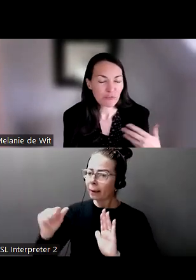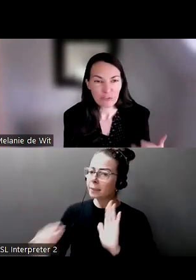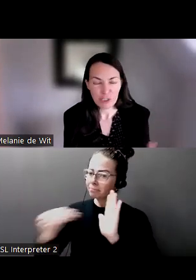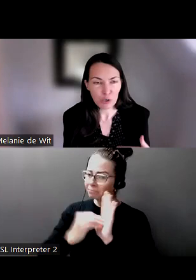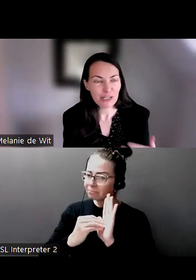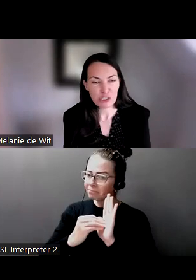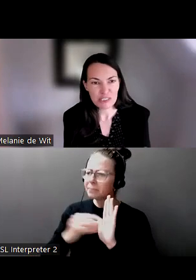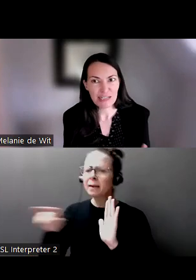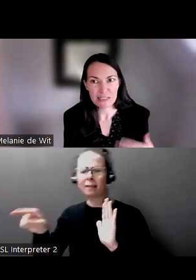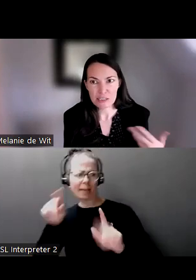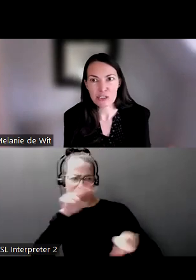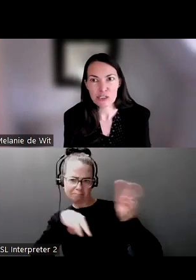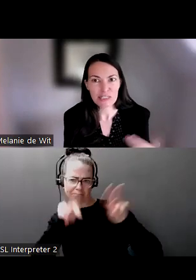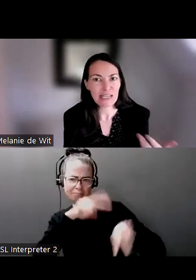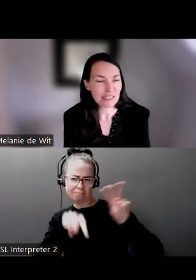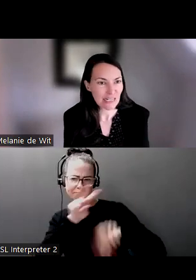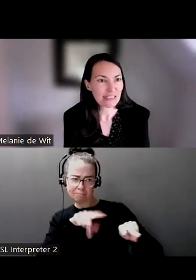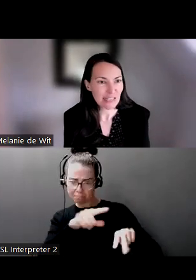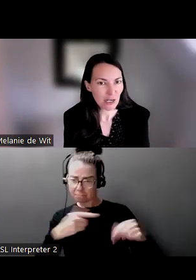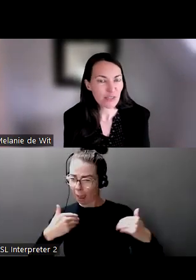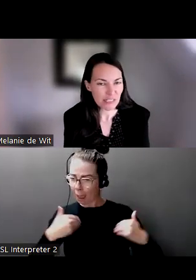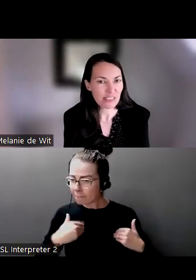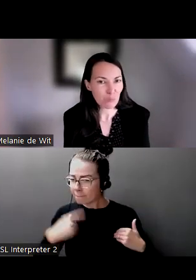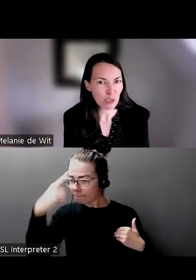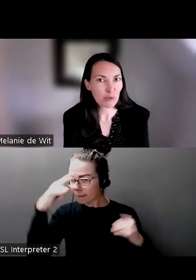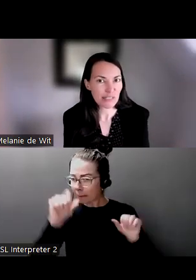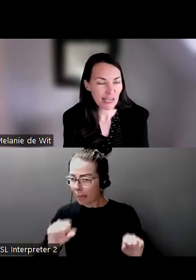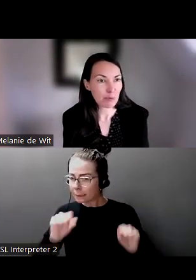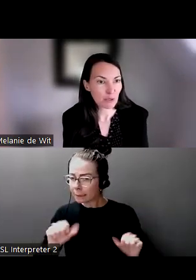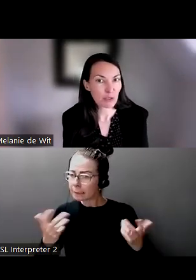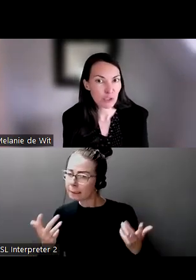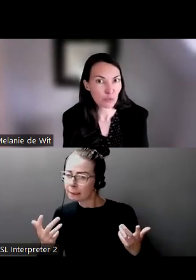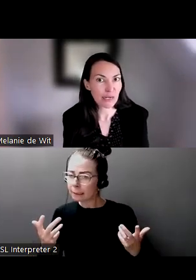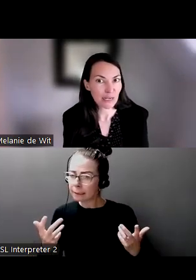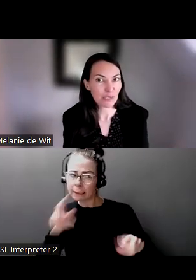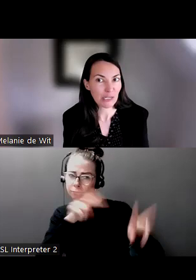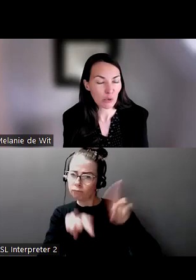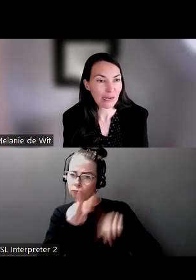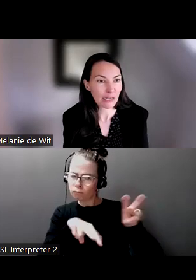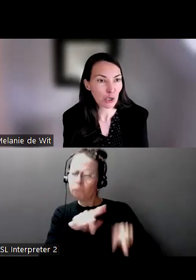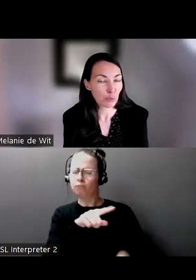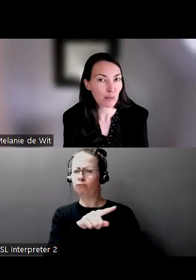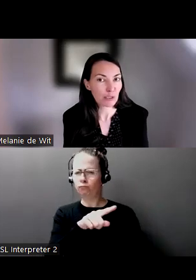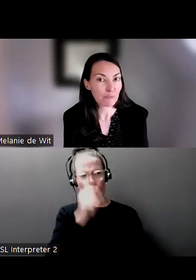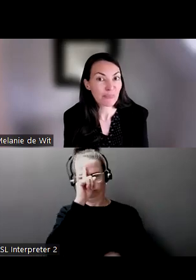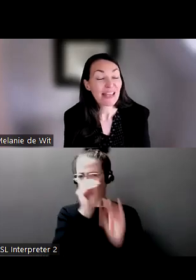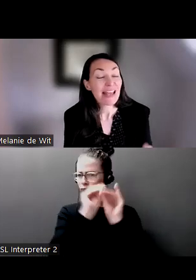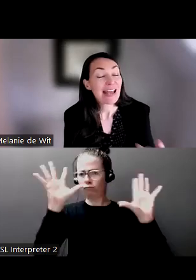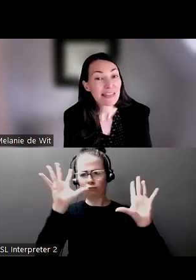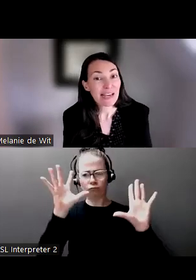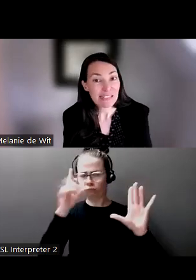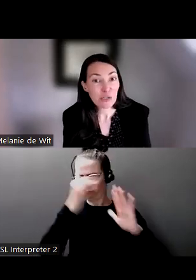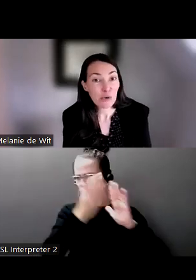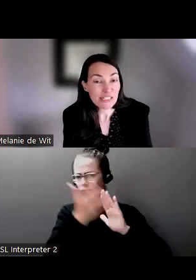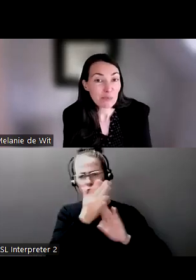virtue of, questions and answers get a sense that, oh, this is someone who's capable to write a POA, no problem.